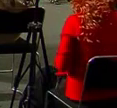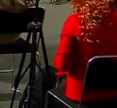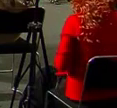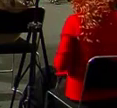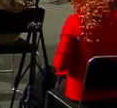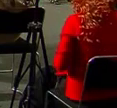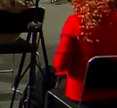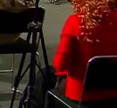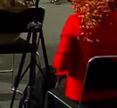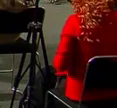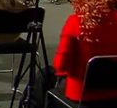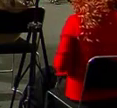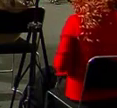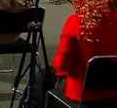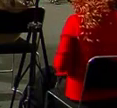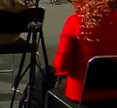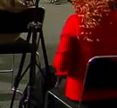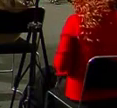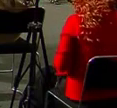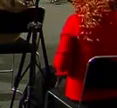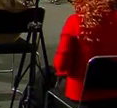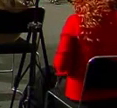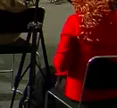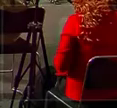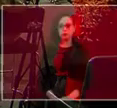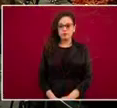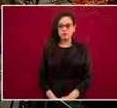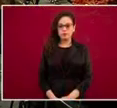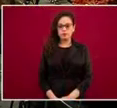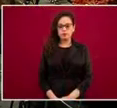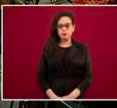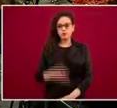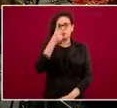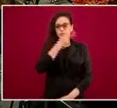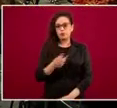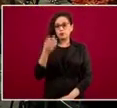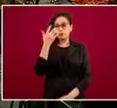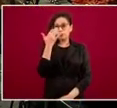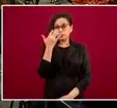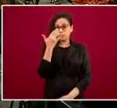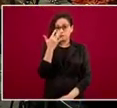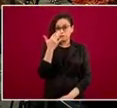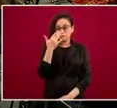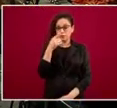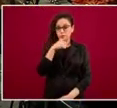overall cover 250 hospitals that have